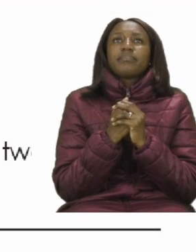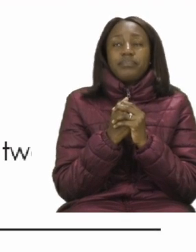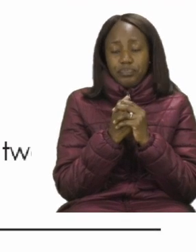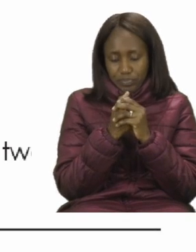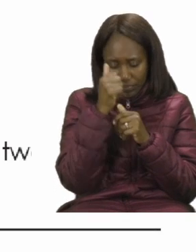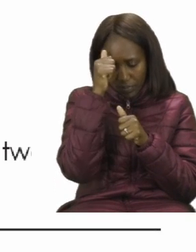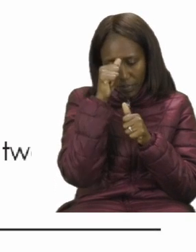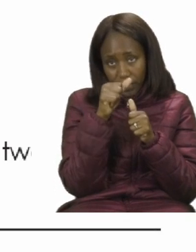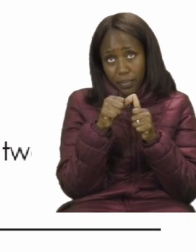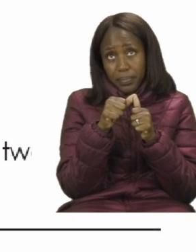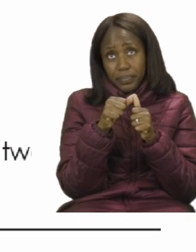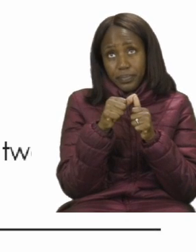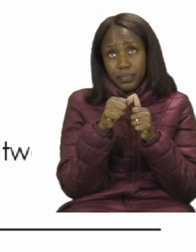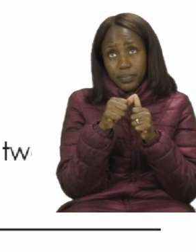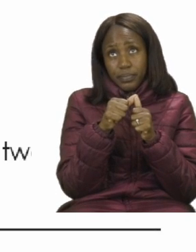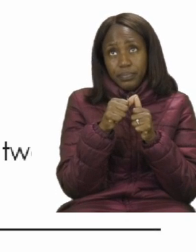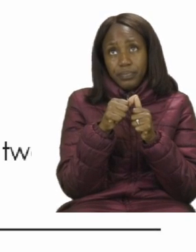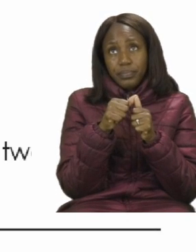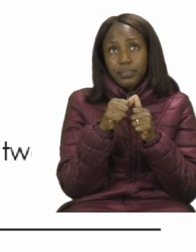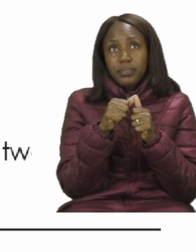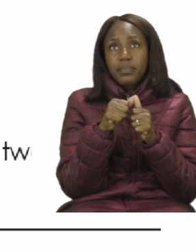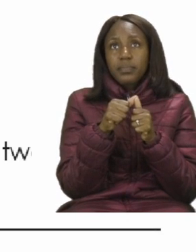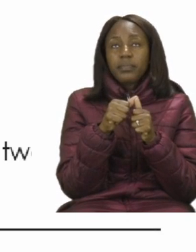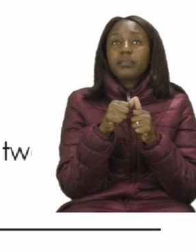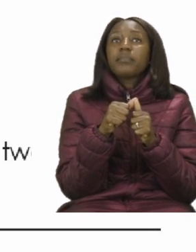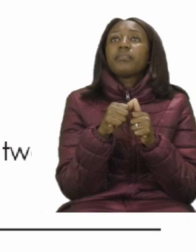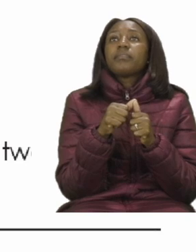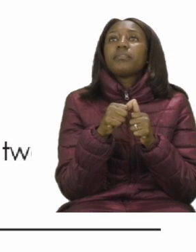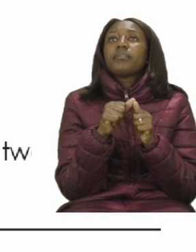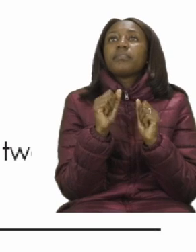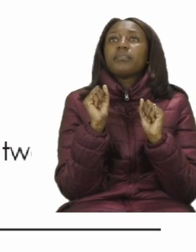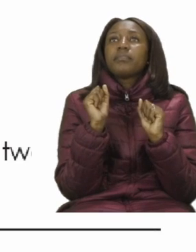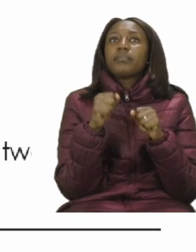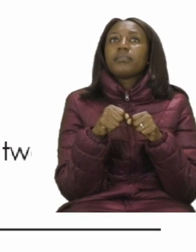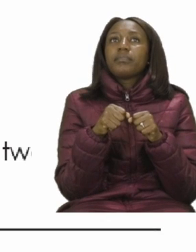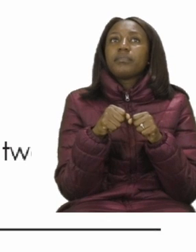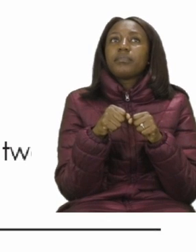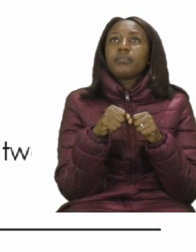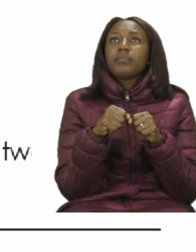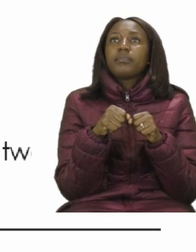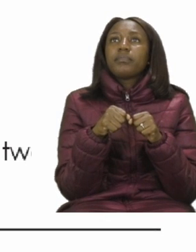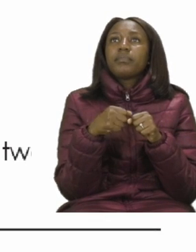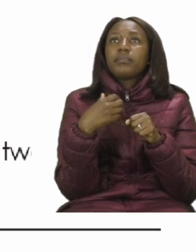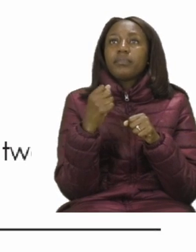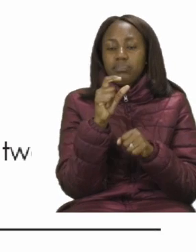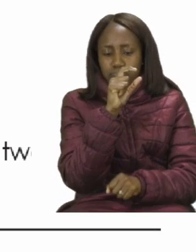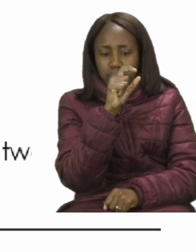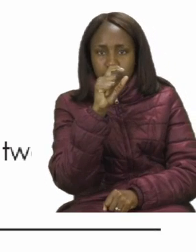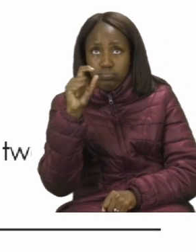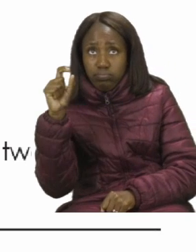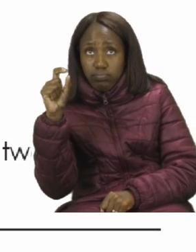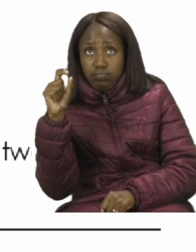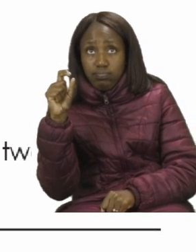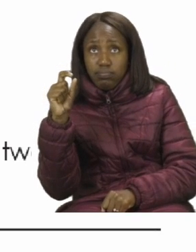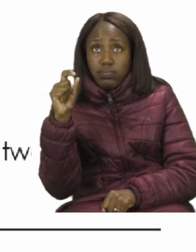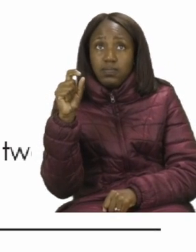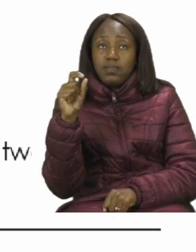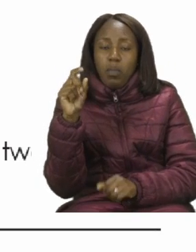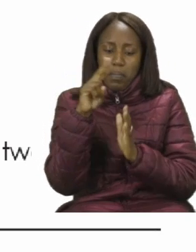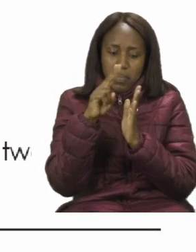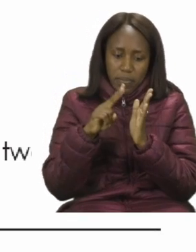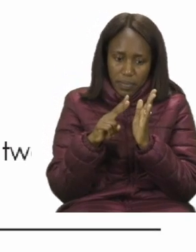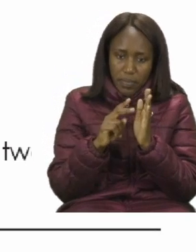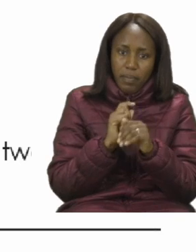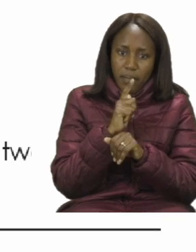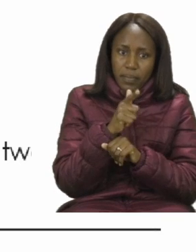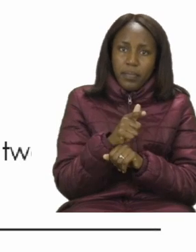3's problem solving is where you have this little sentence of a problem and you